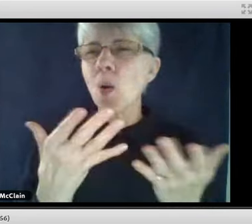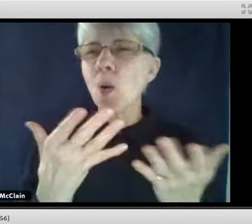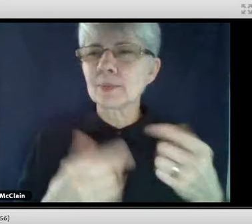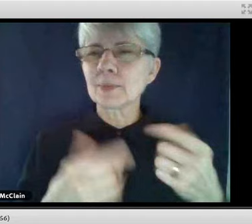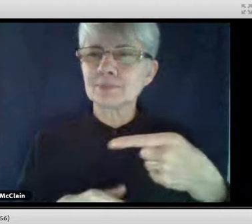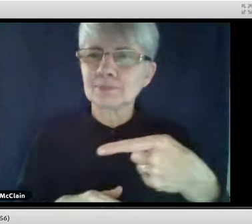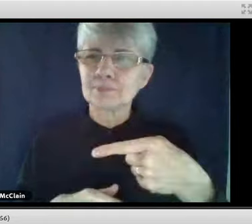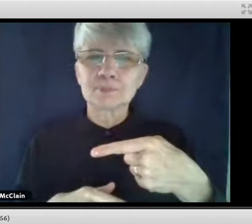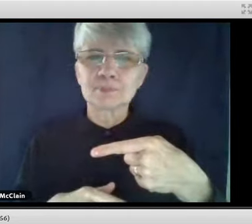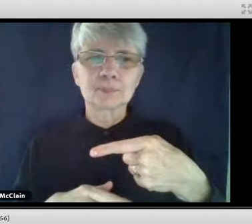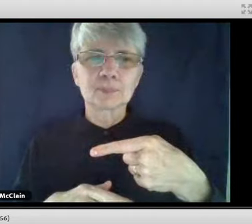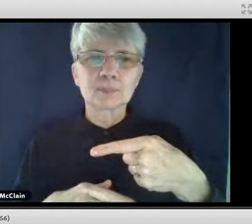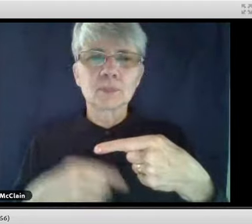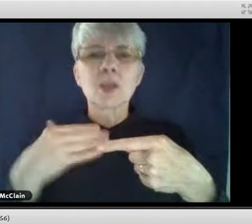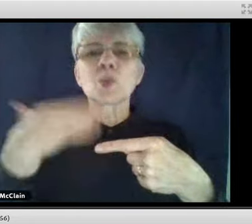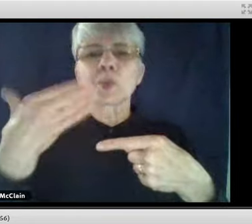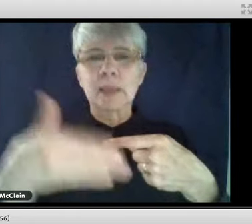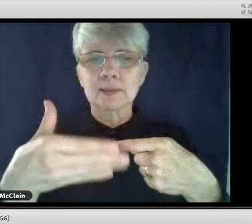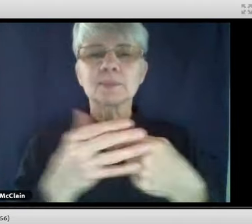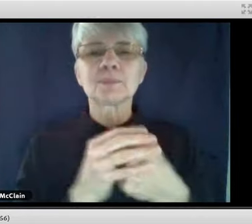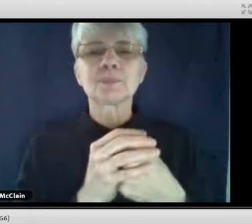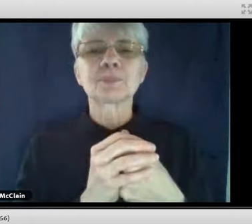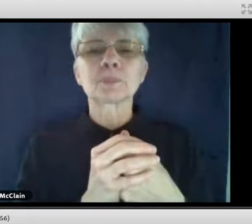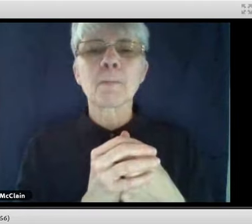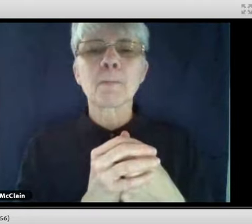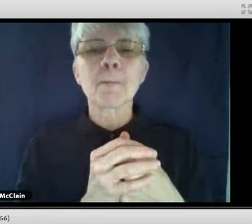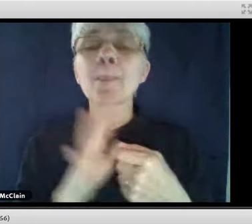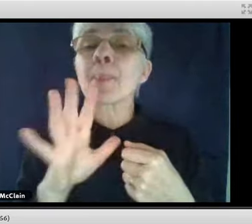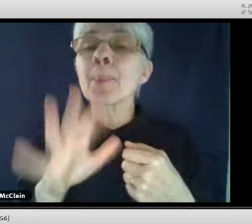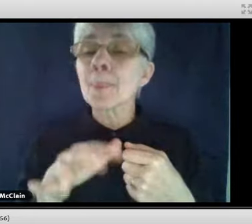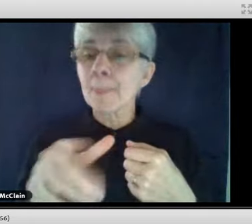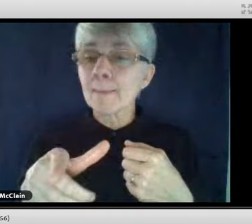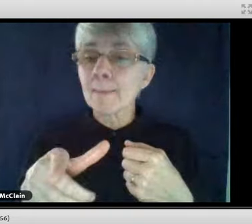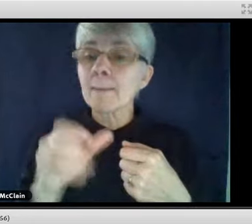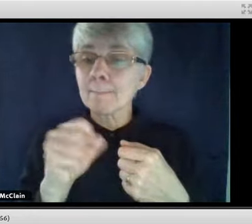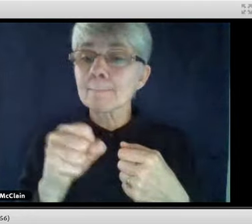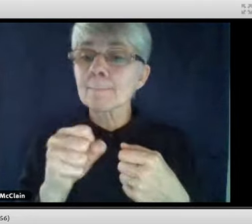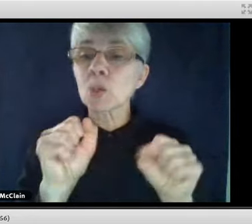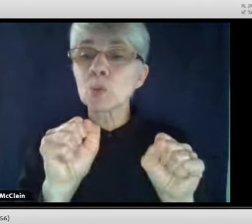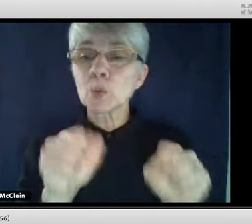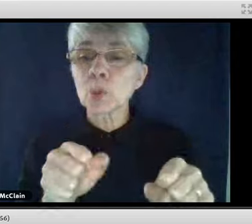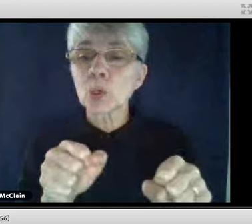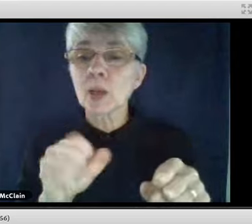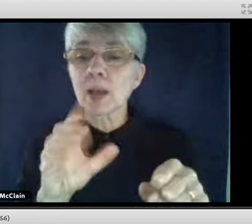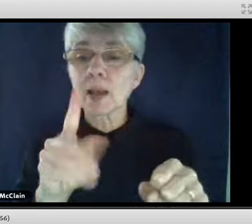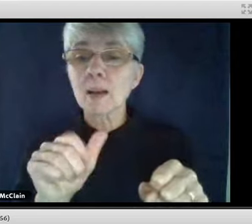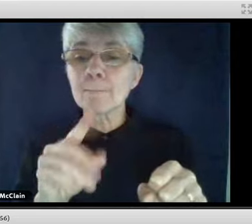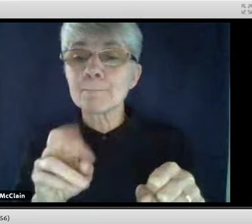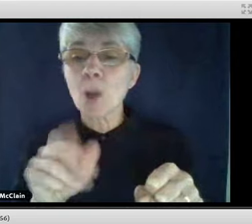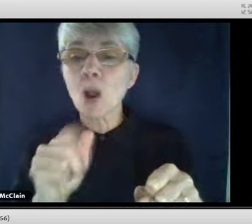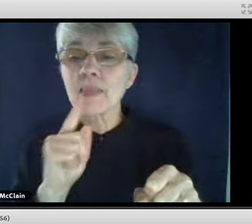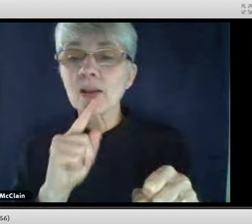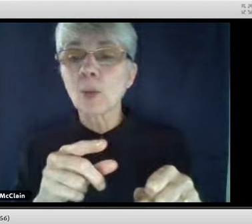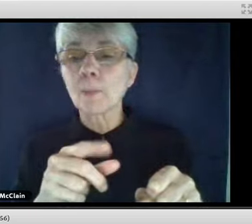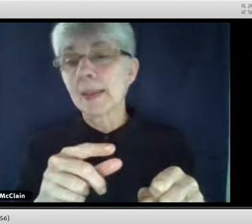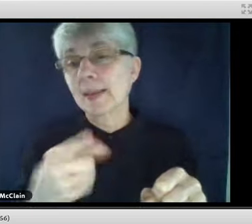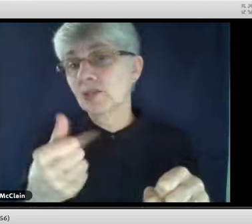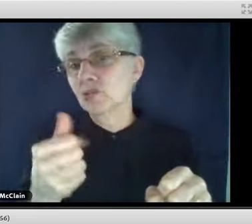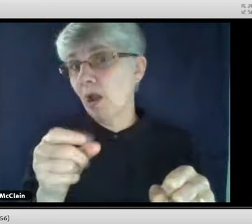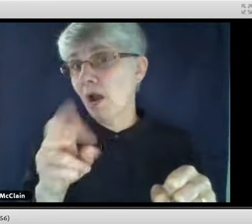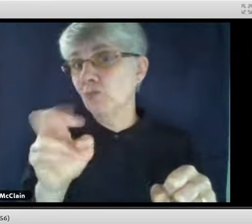let me go back really quick. So, right. So you could. So Kamara, that could be, genre could be